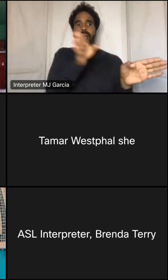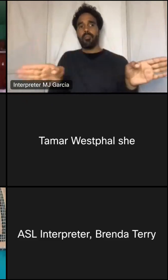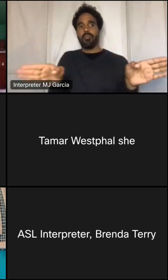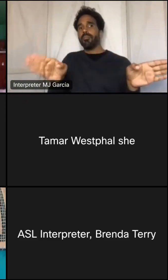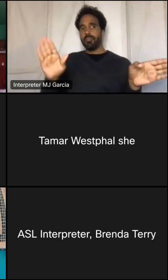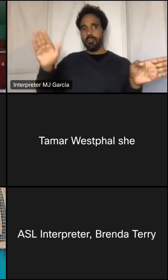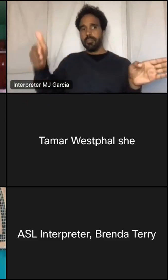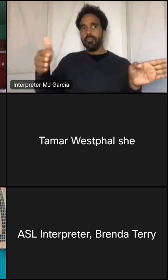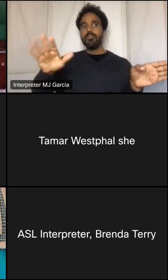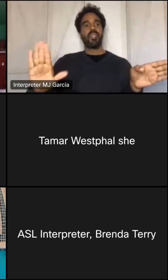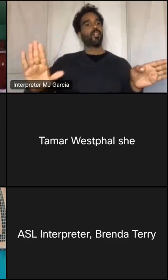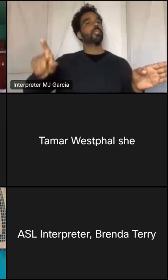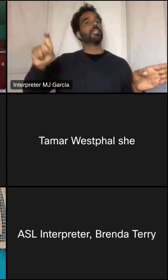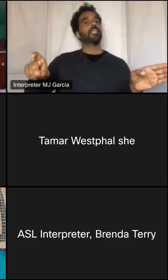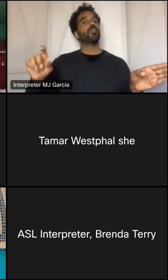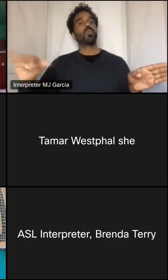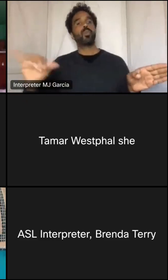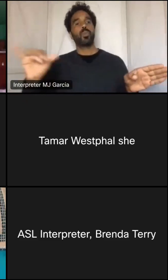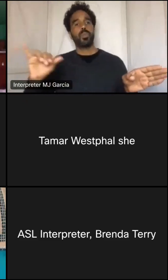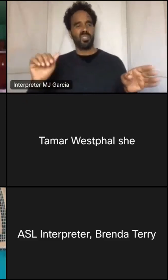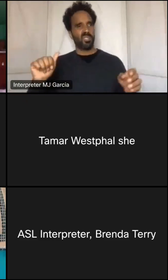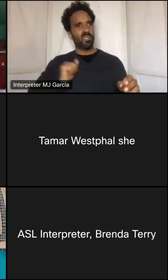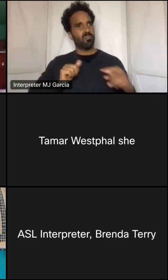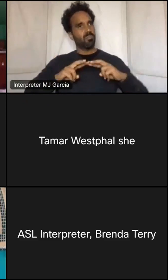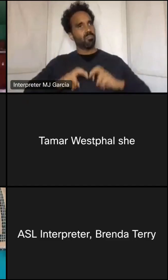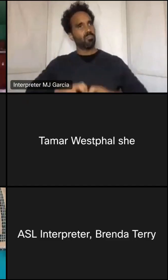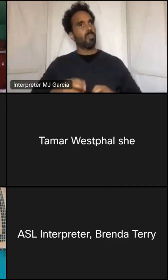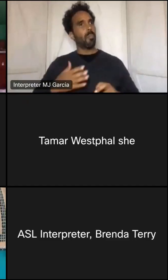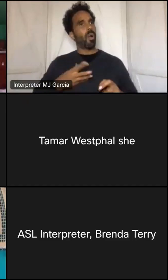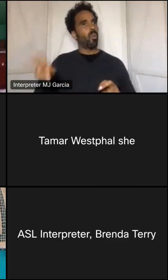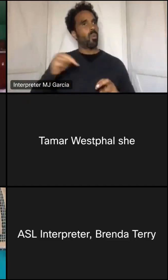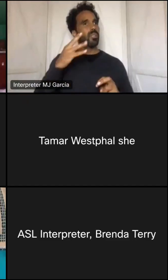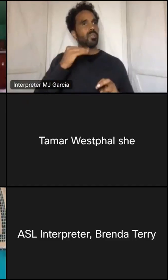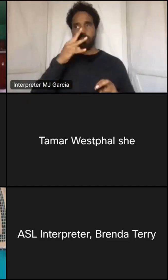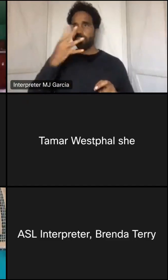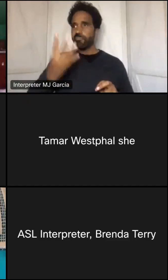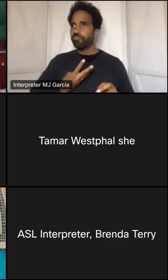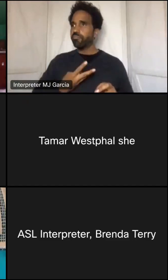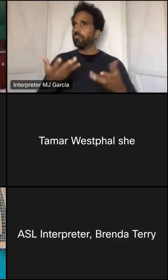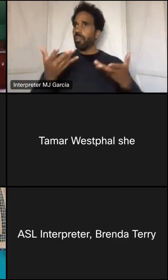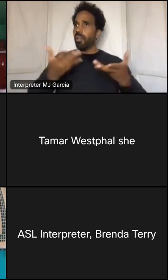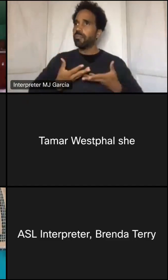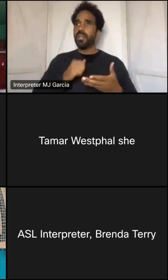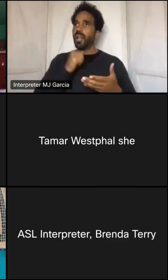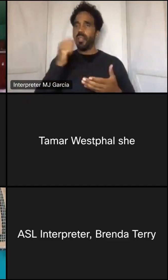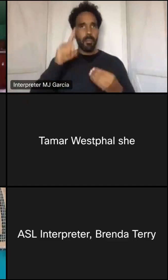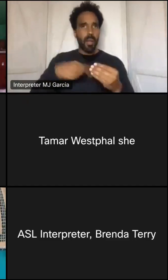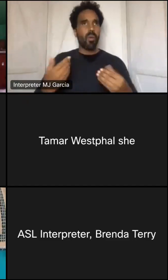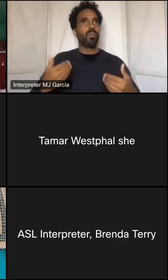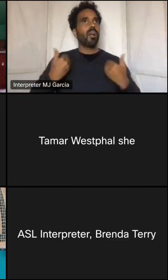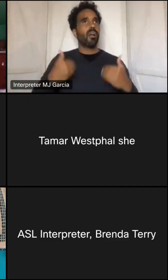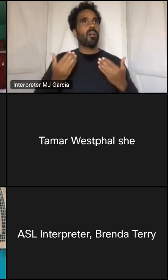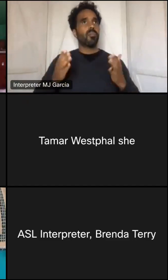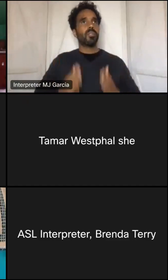myself based on my own lived experience. And that was a challenge for me, right? So coming from a